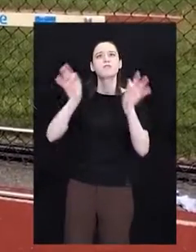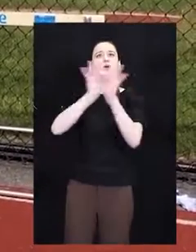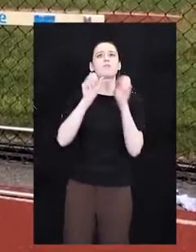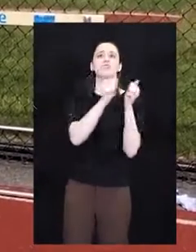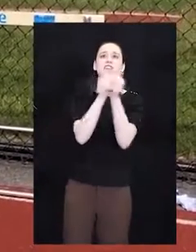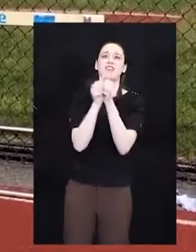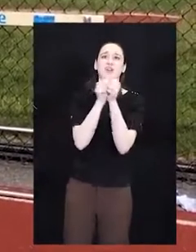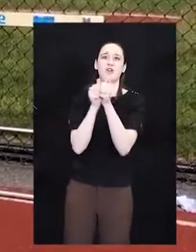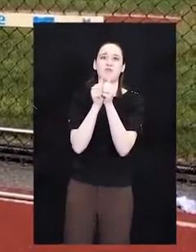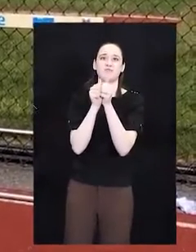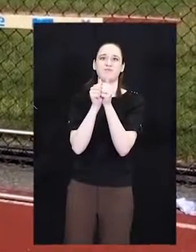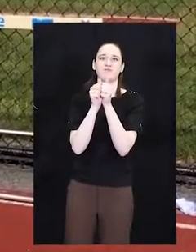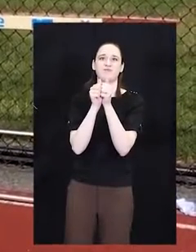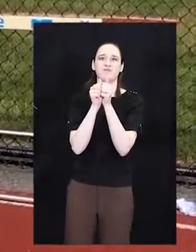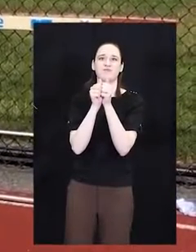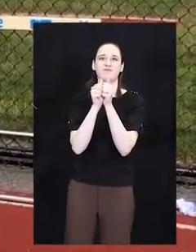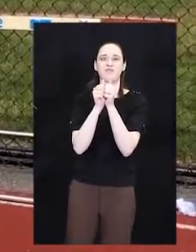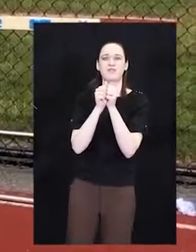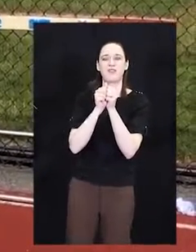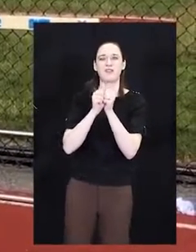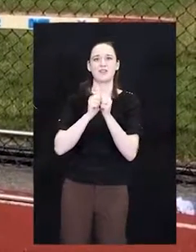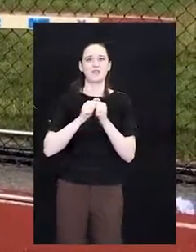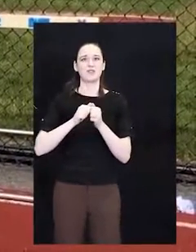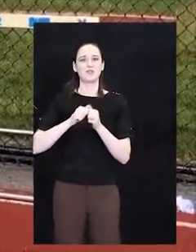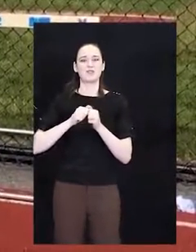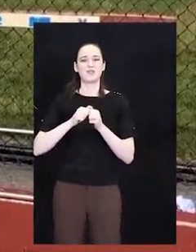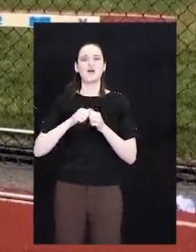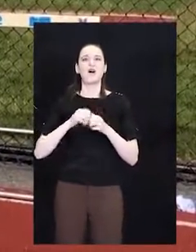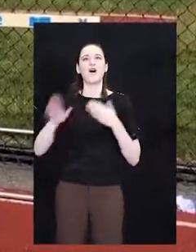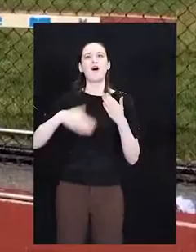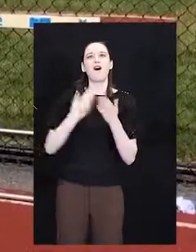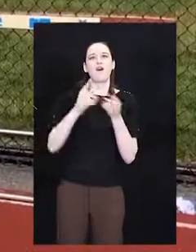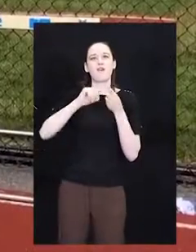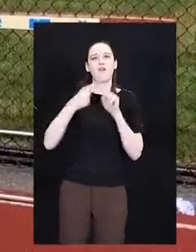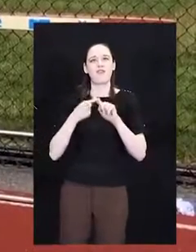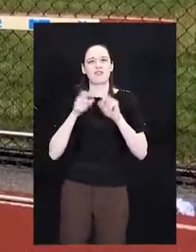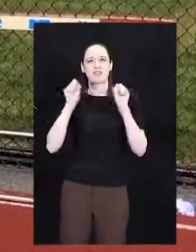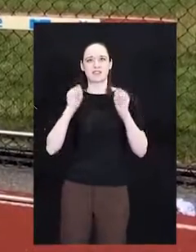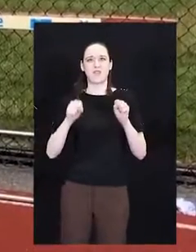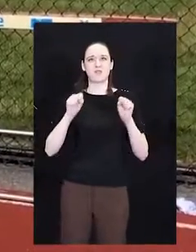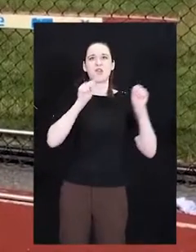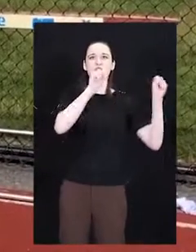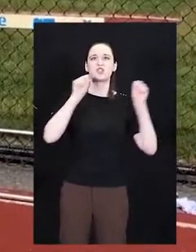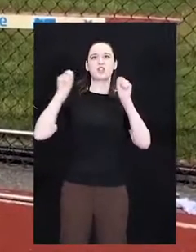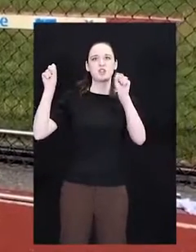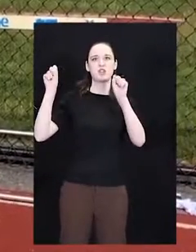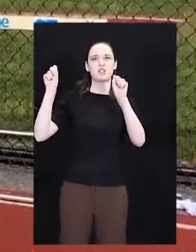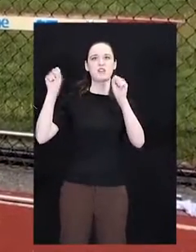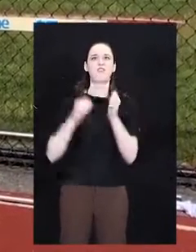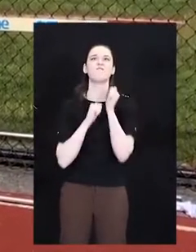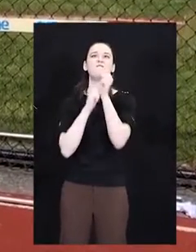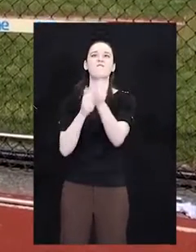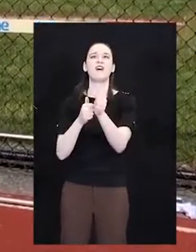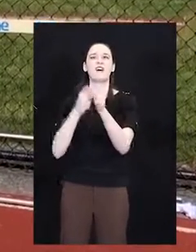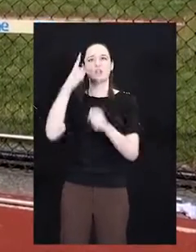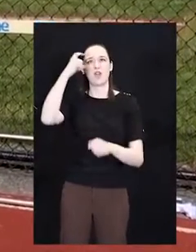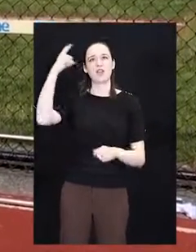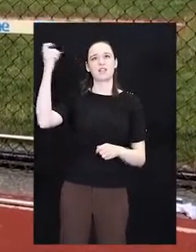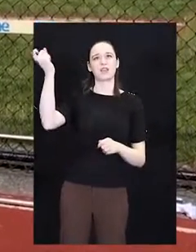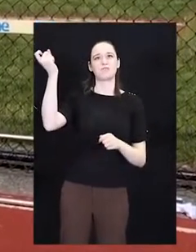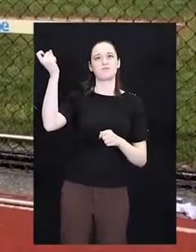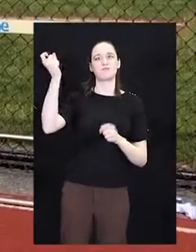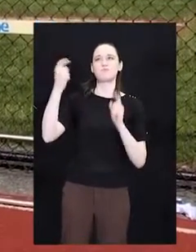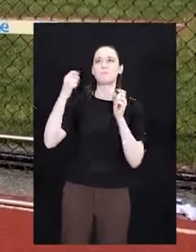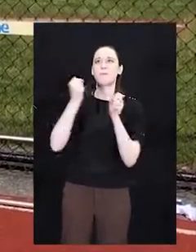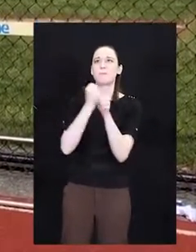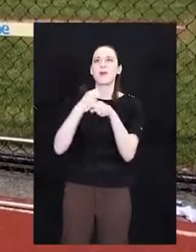of being together. Surround yourself with your own cheerleaders and be the greatest cheerleader to those around you. Follow your dreams,